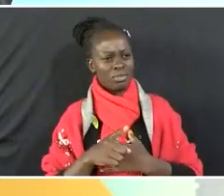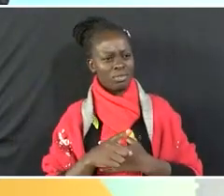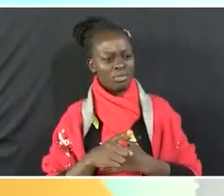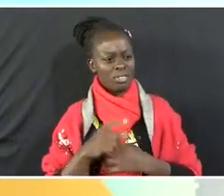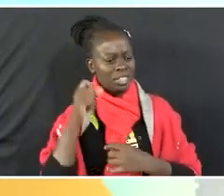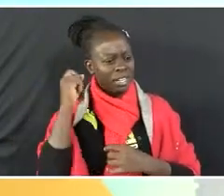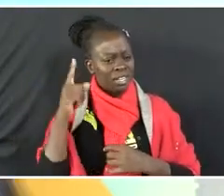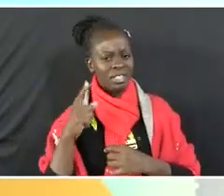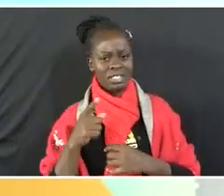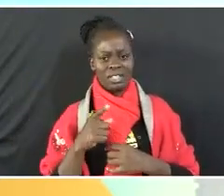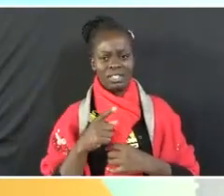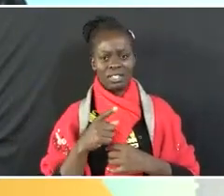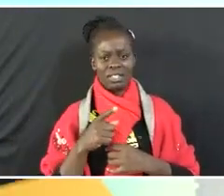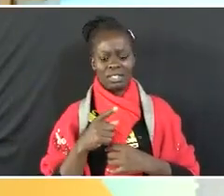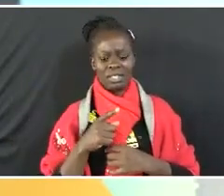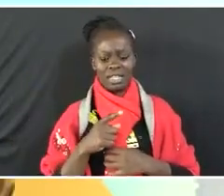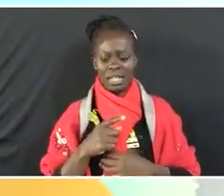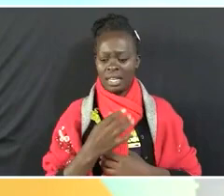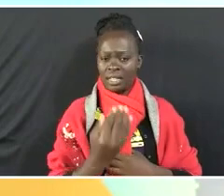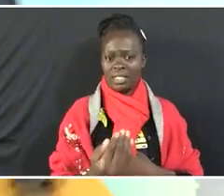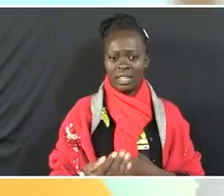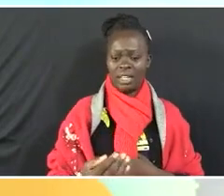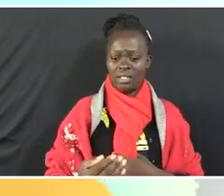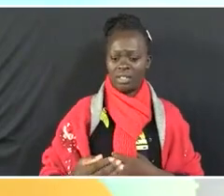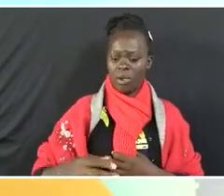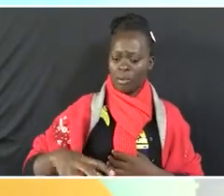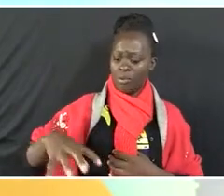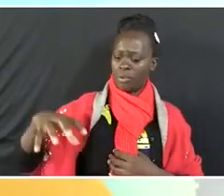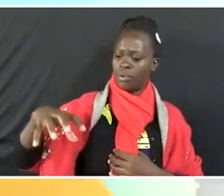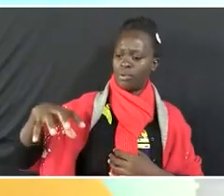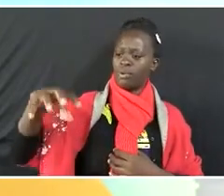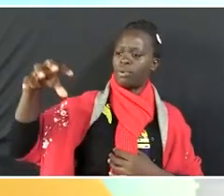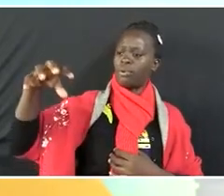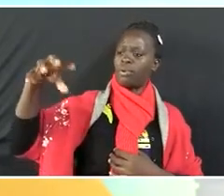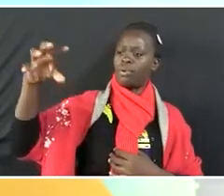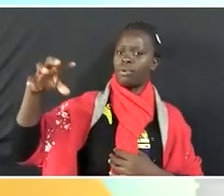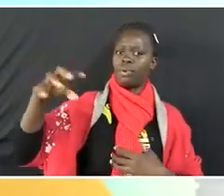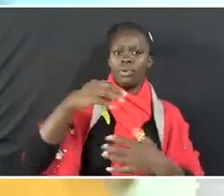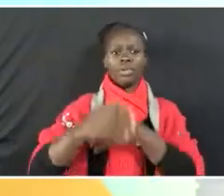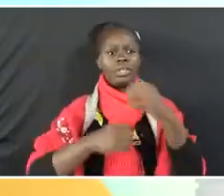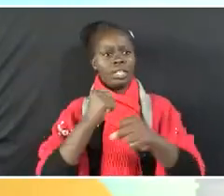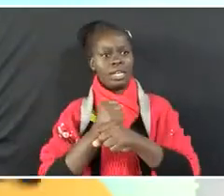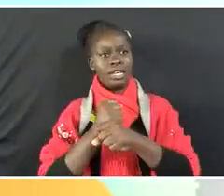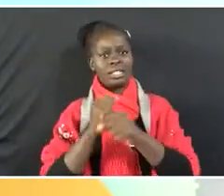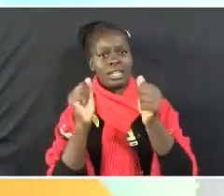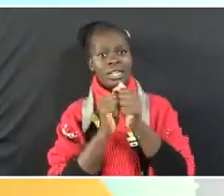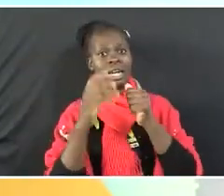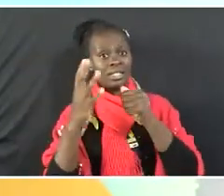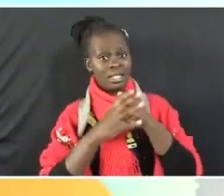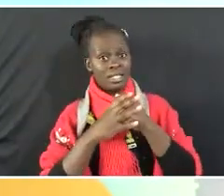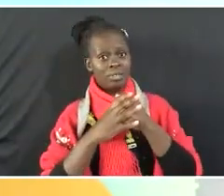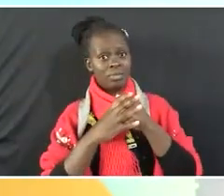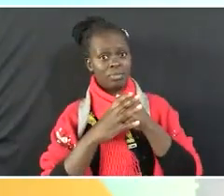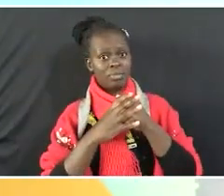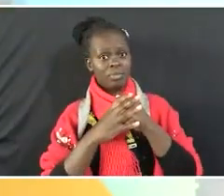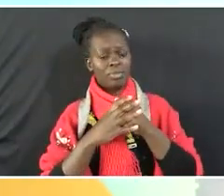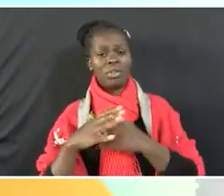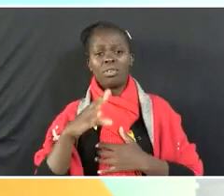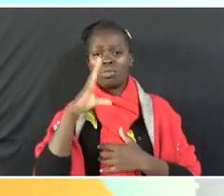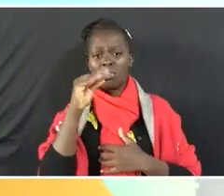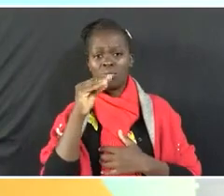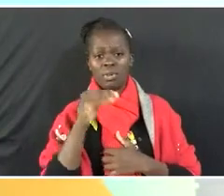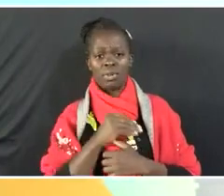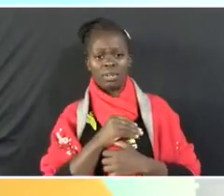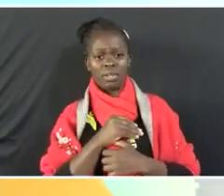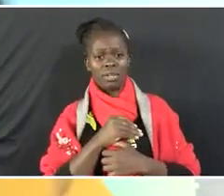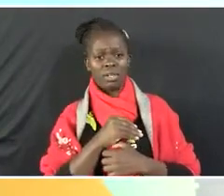parent? You've brought up a child for 19 years. Then now they are putting the gun on your head that if you talk to me like that, I'll kill myself. Do you